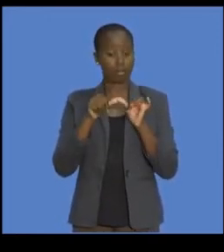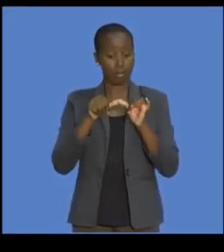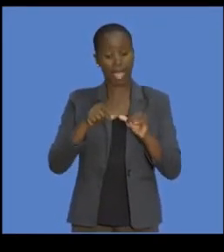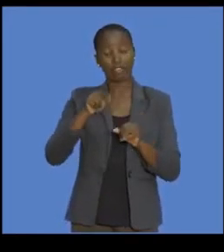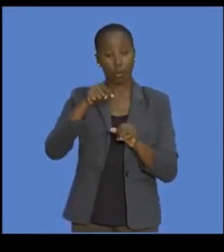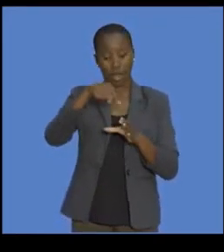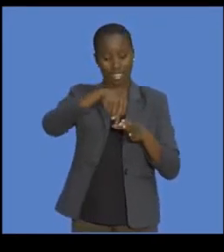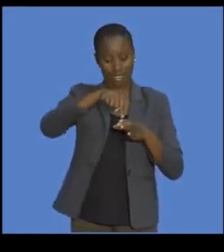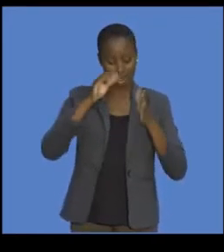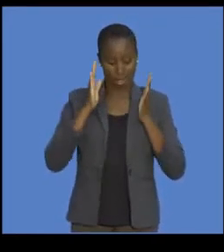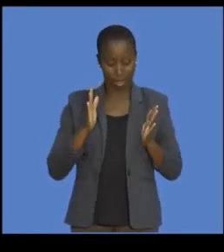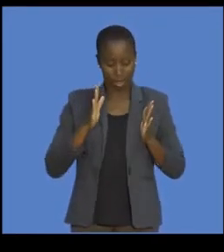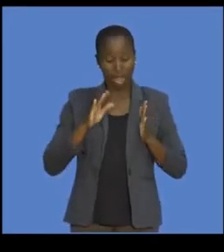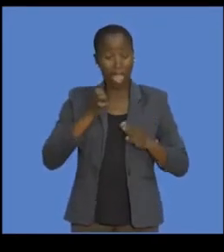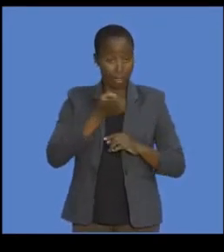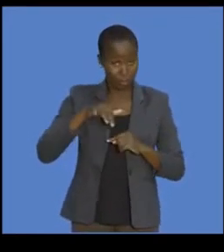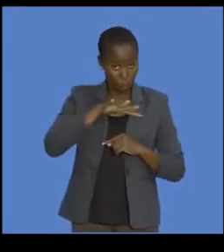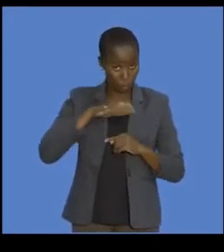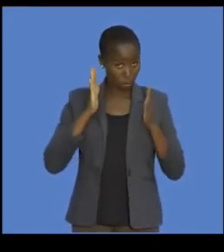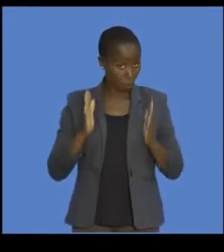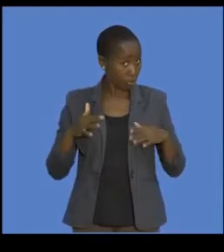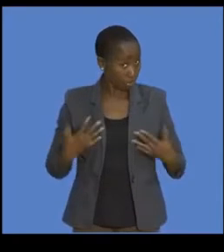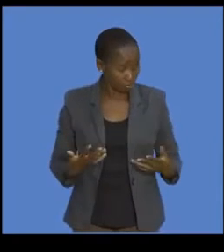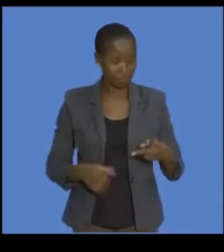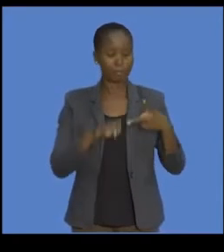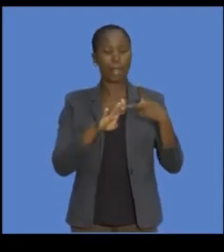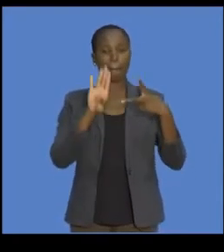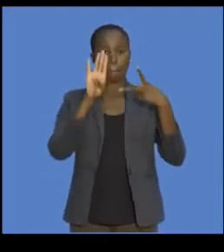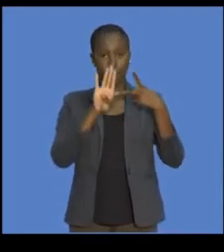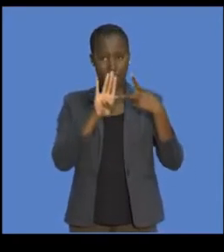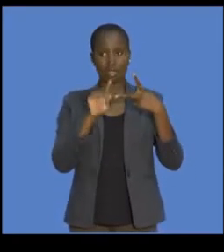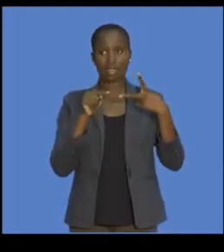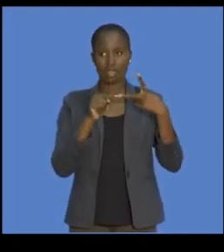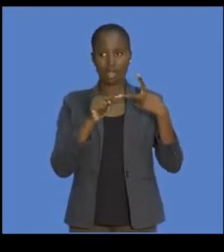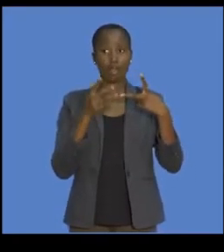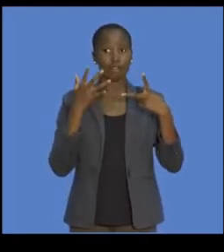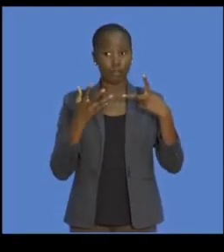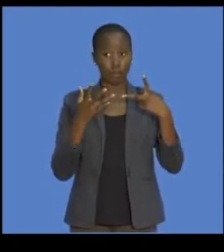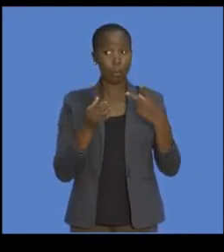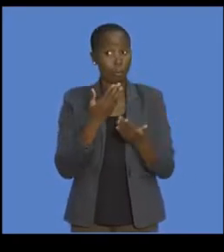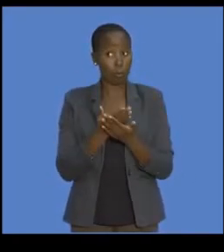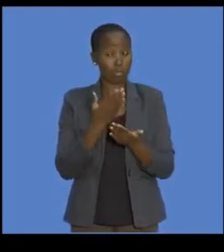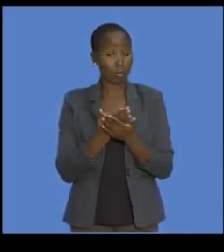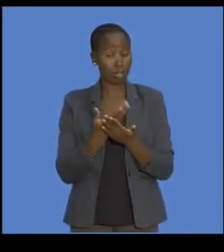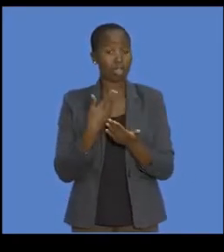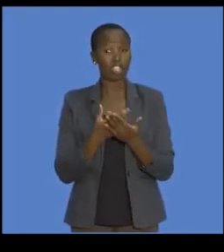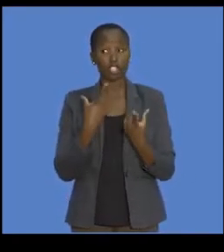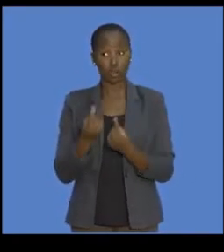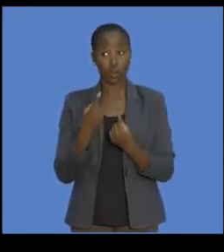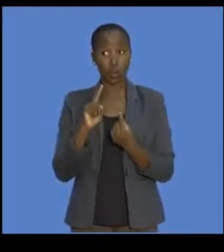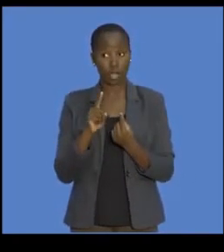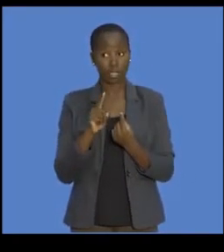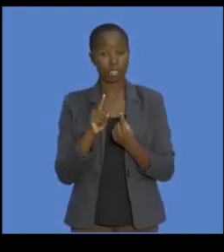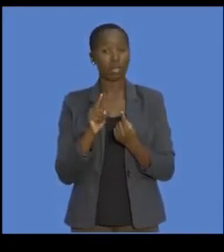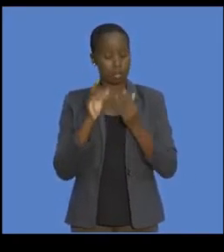environment. B, is impossible in vertebrates. C, is the maintenance of